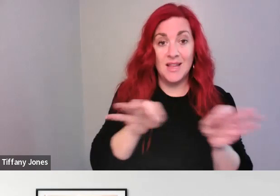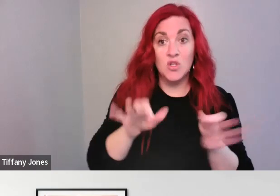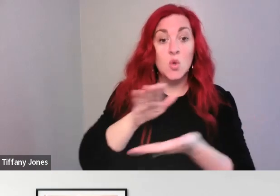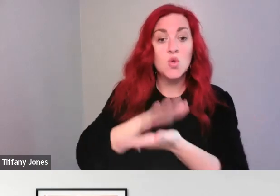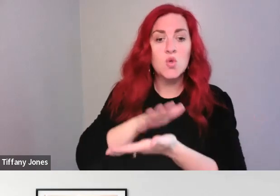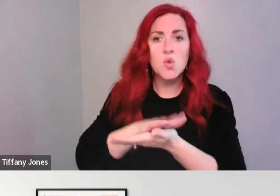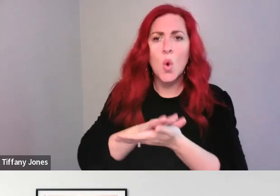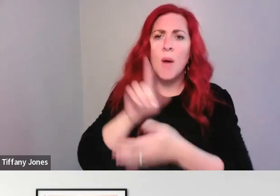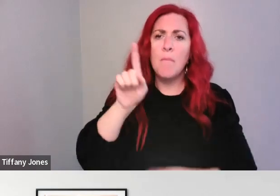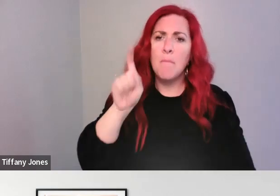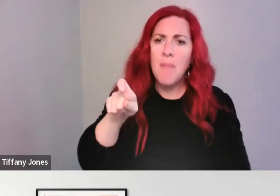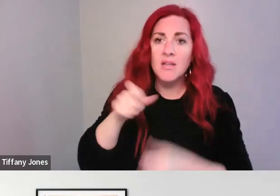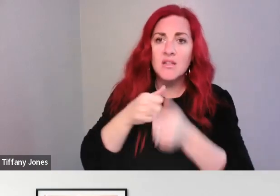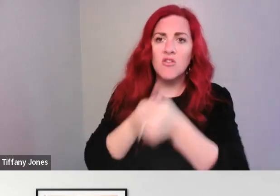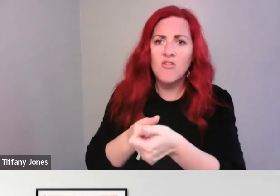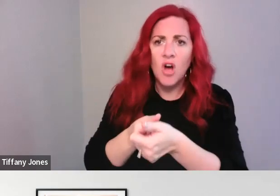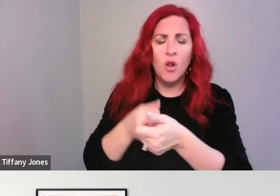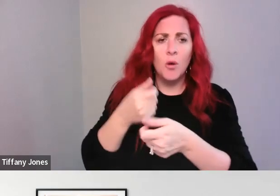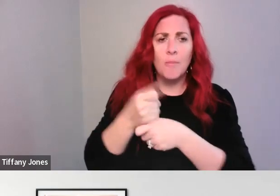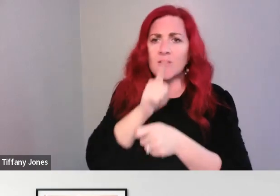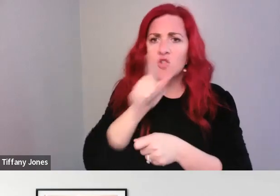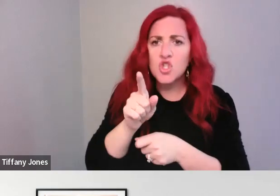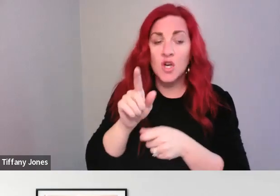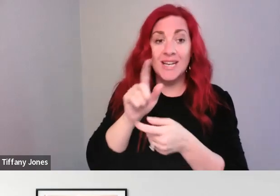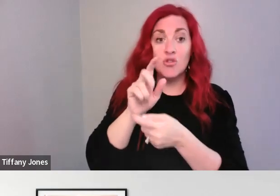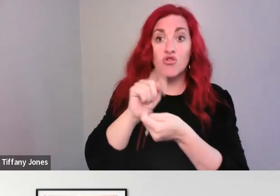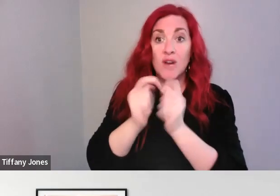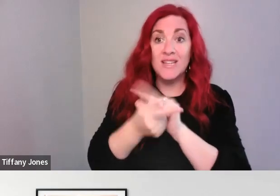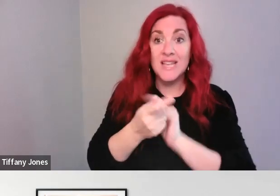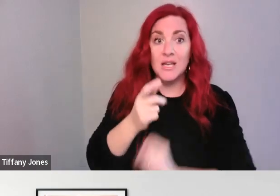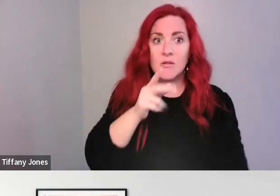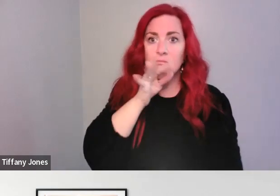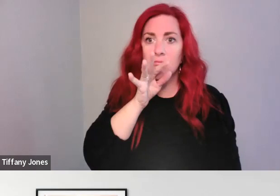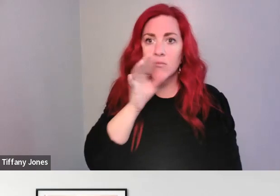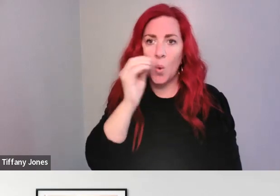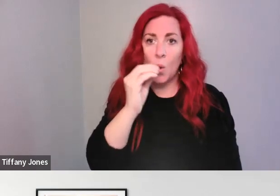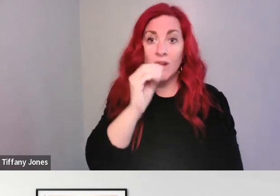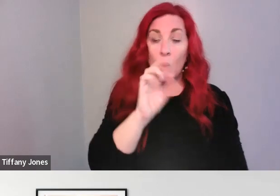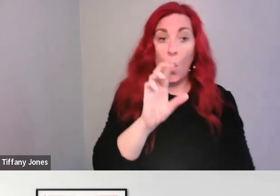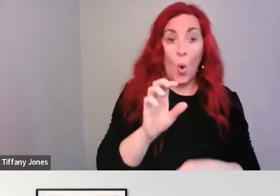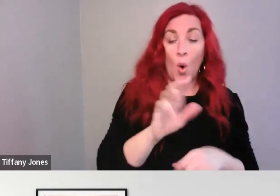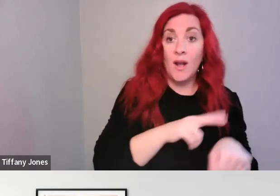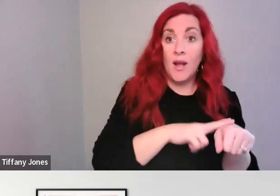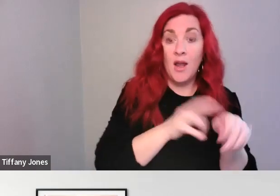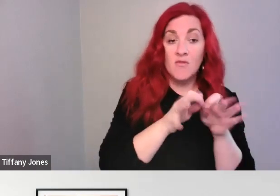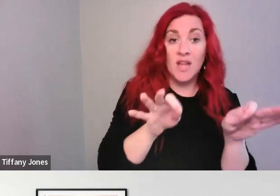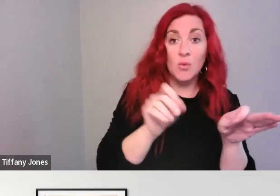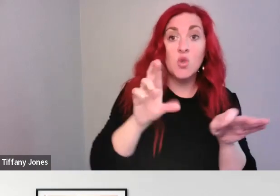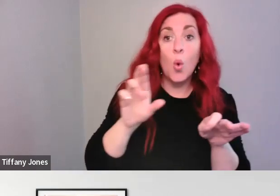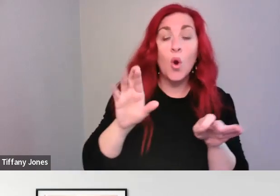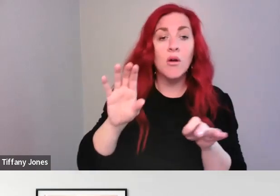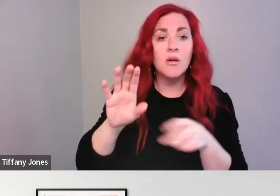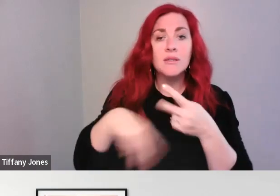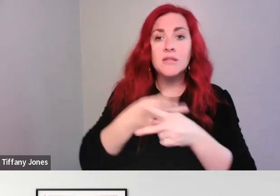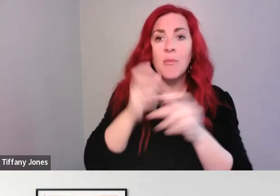to ensure that the notice is translated orally or by other means to the parent in his or her native language or mode of communication,